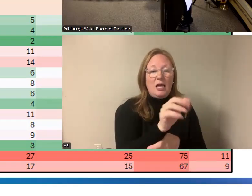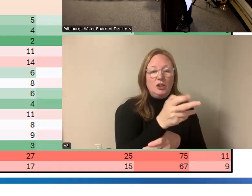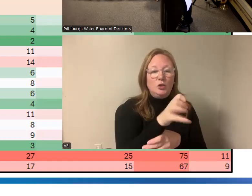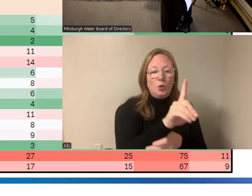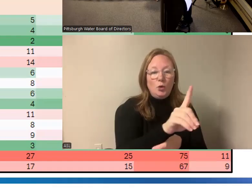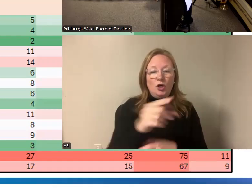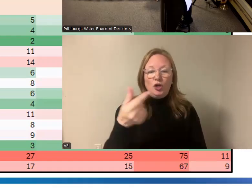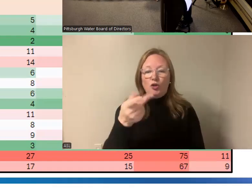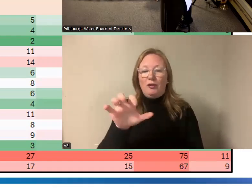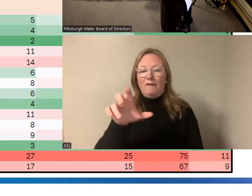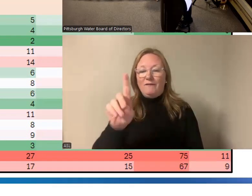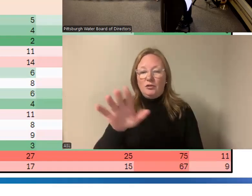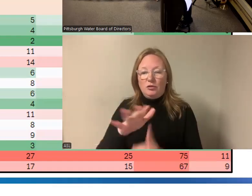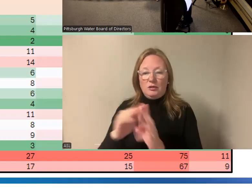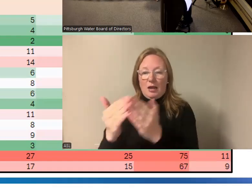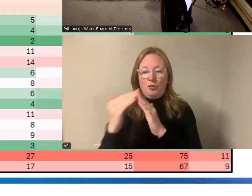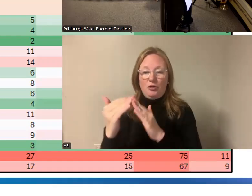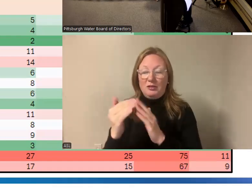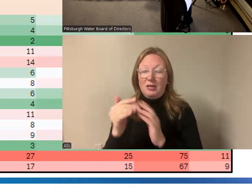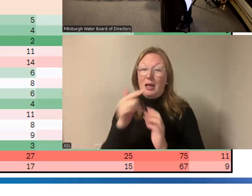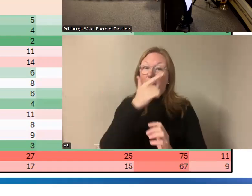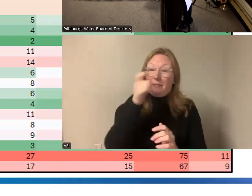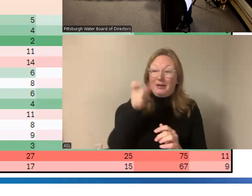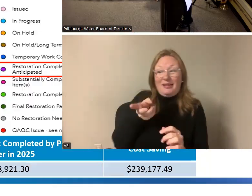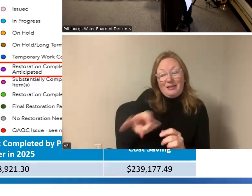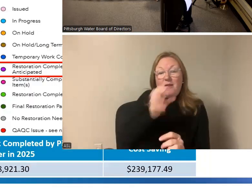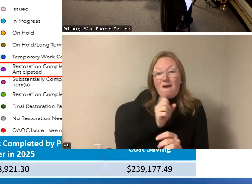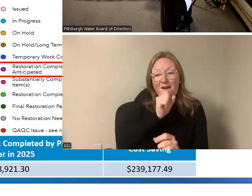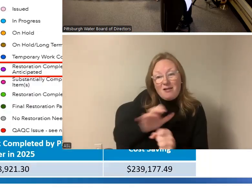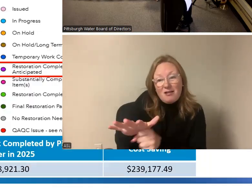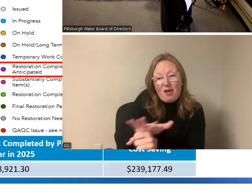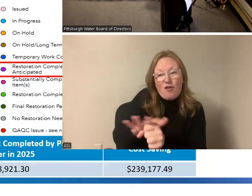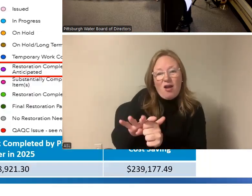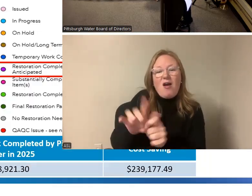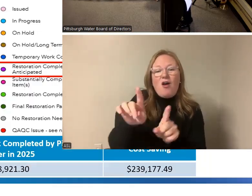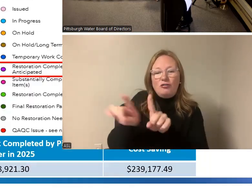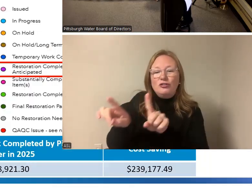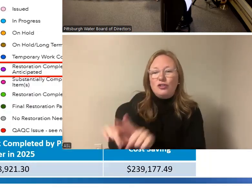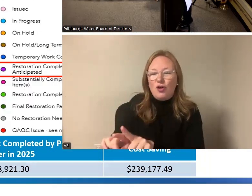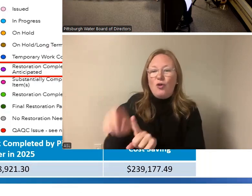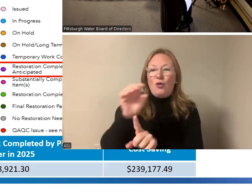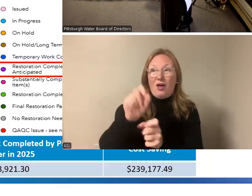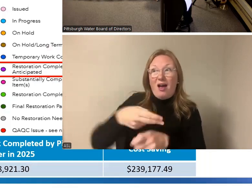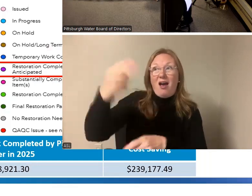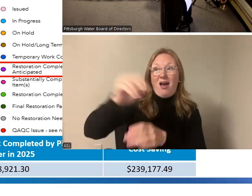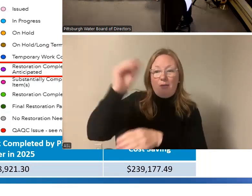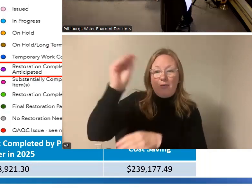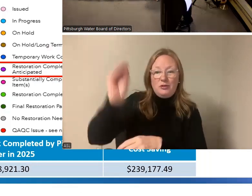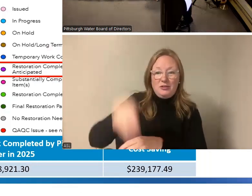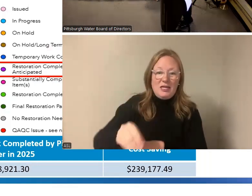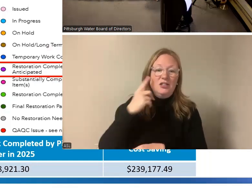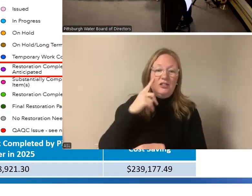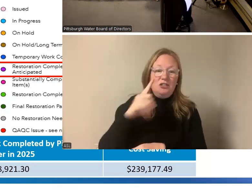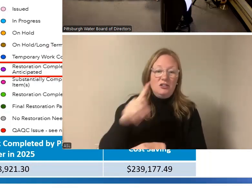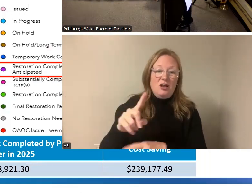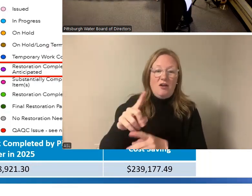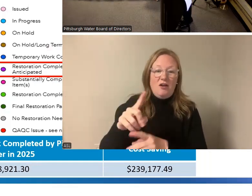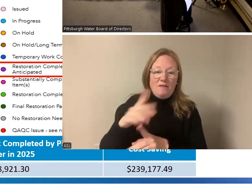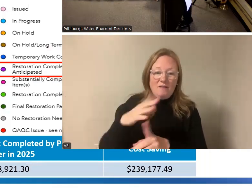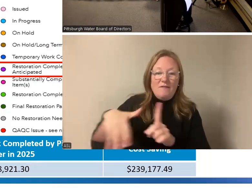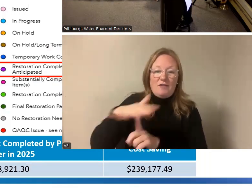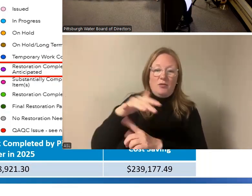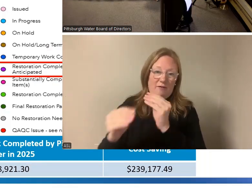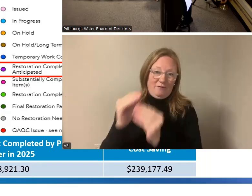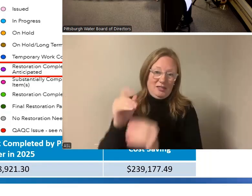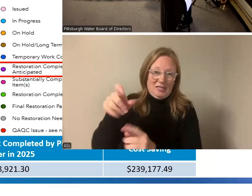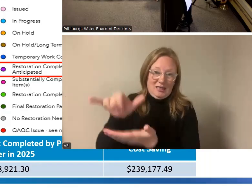of environmental justice areas within this ward. Coordination efforts are conducted with the other active